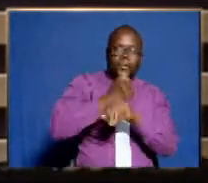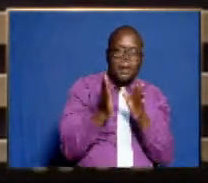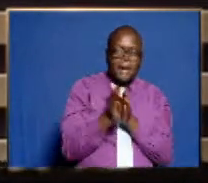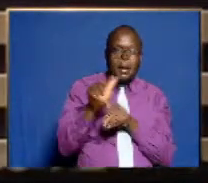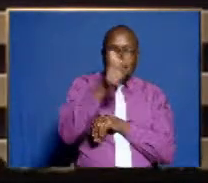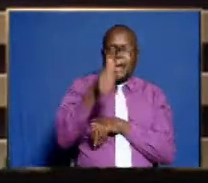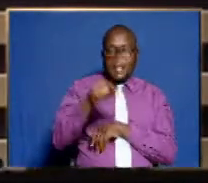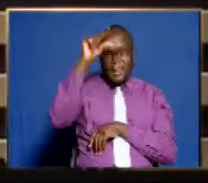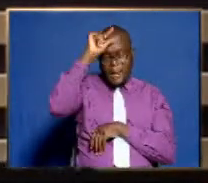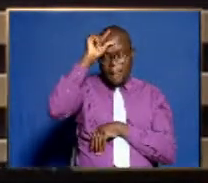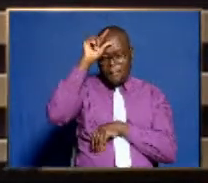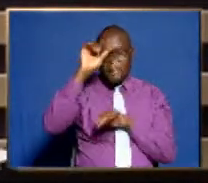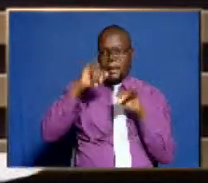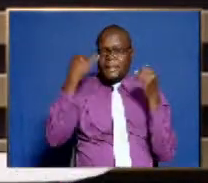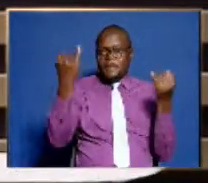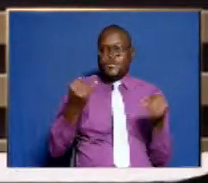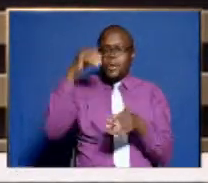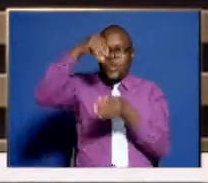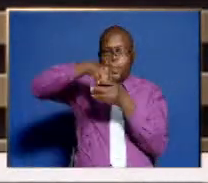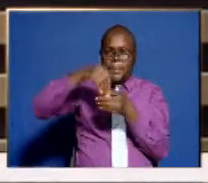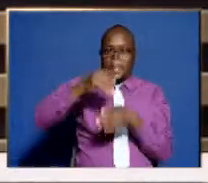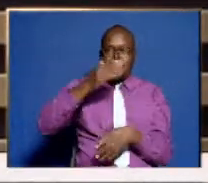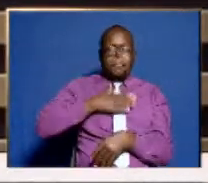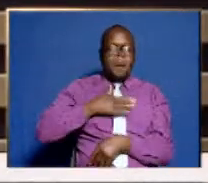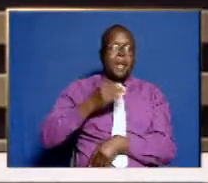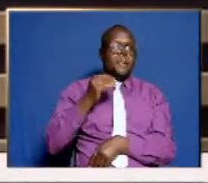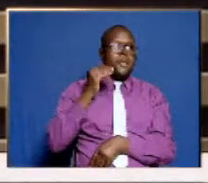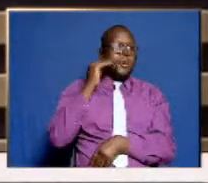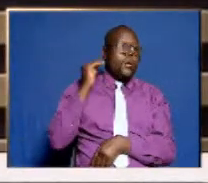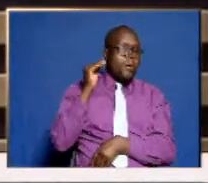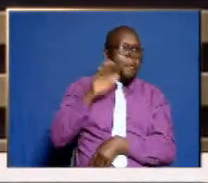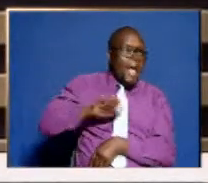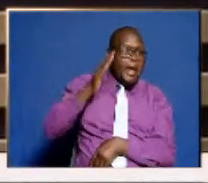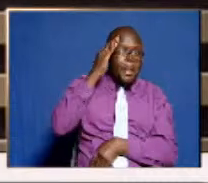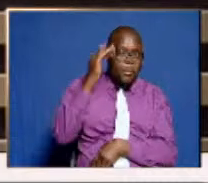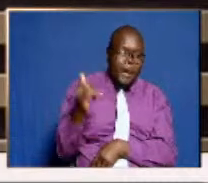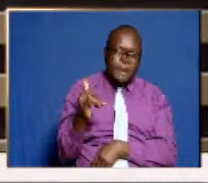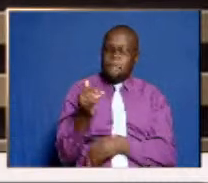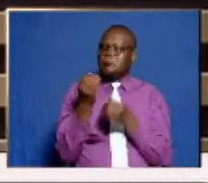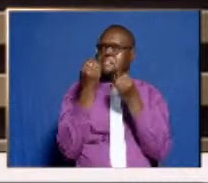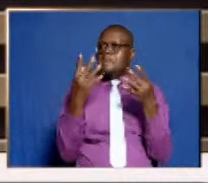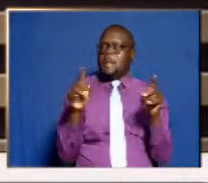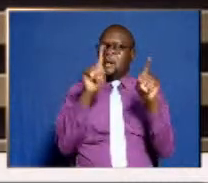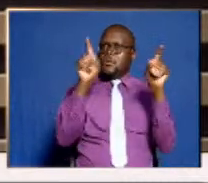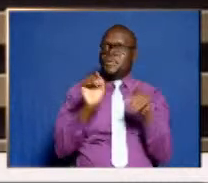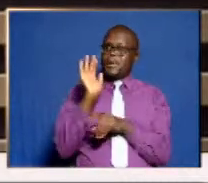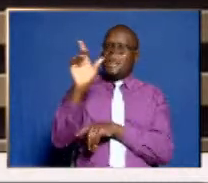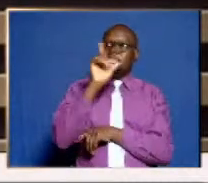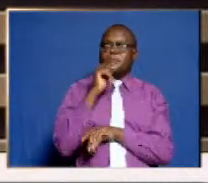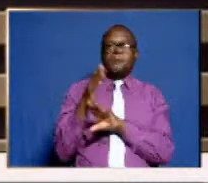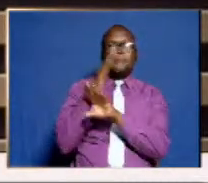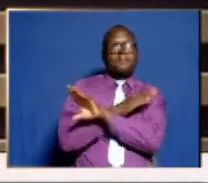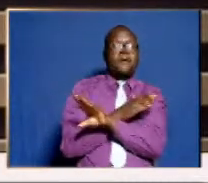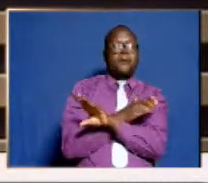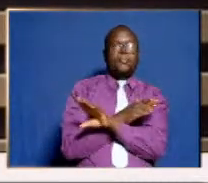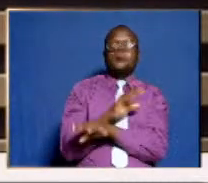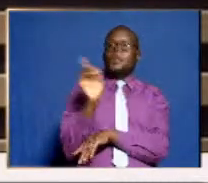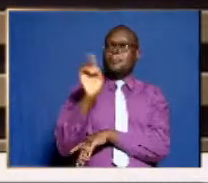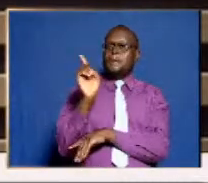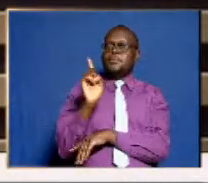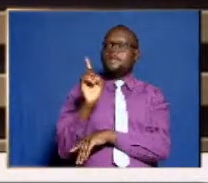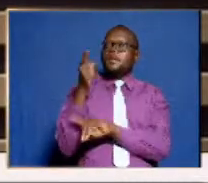government institutions in Magarin Sub-County, taking into account the many requests which have been made to the ministry